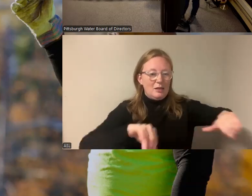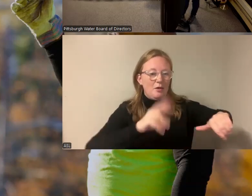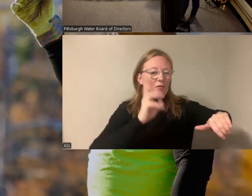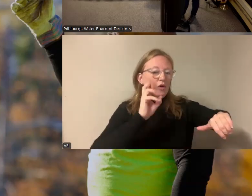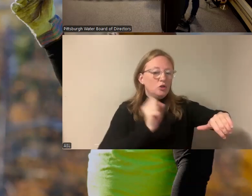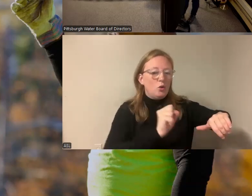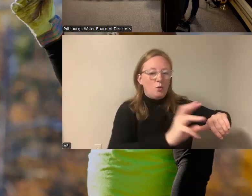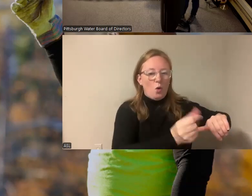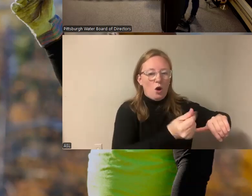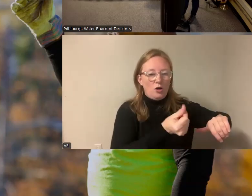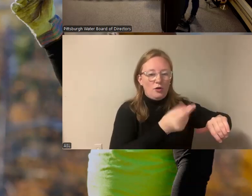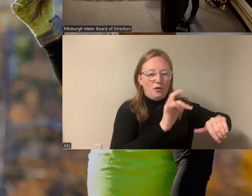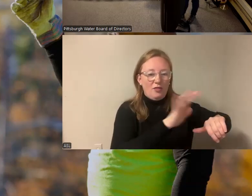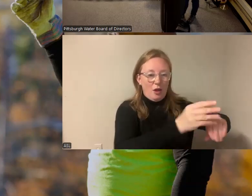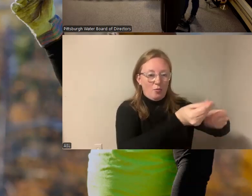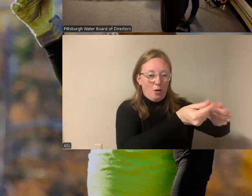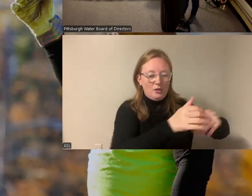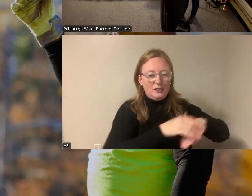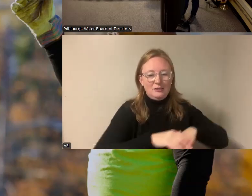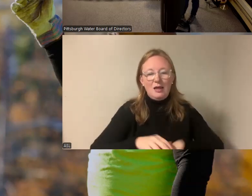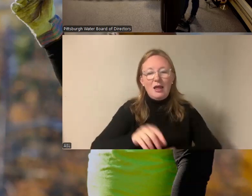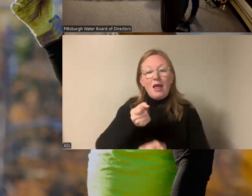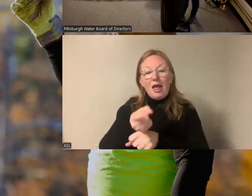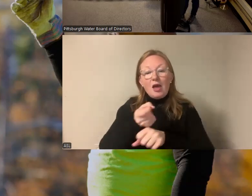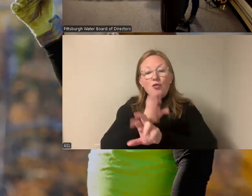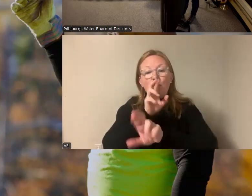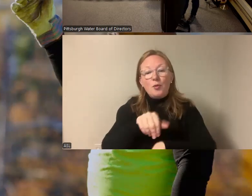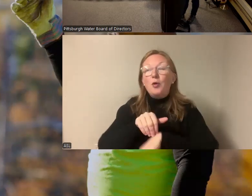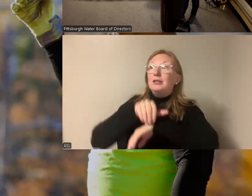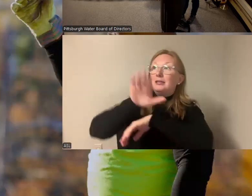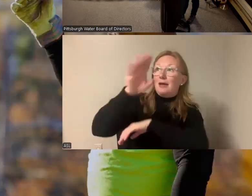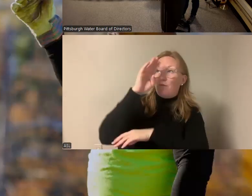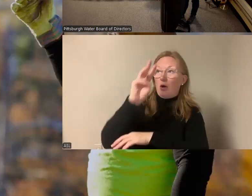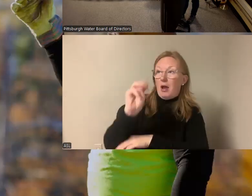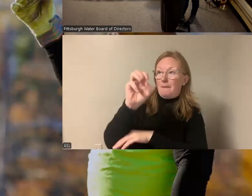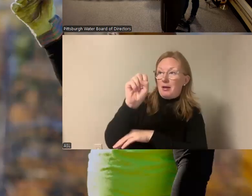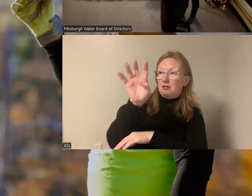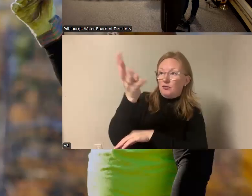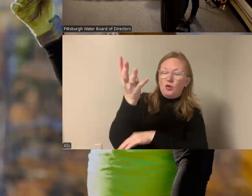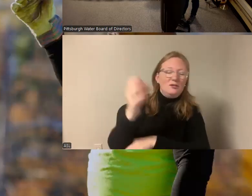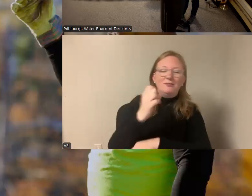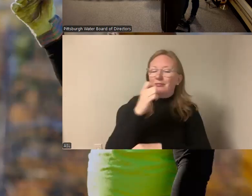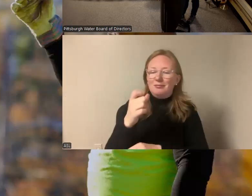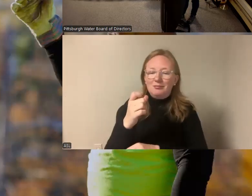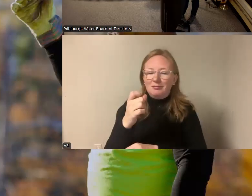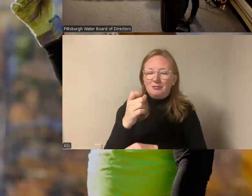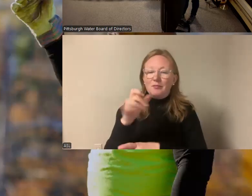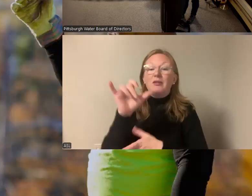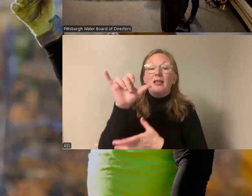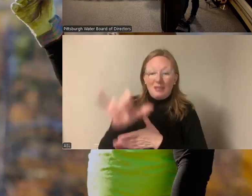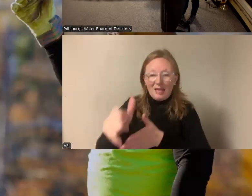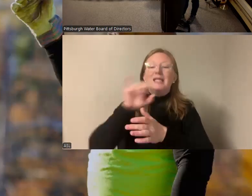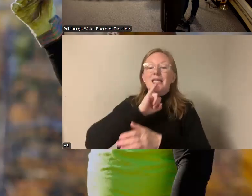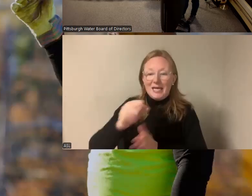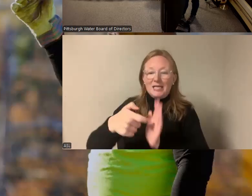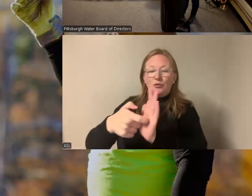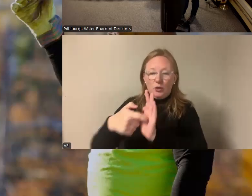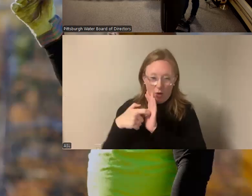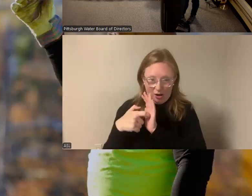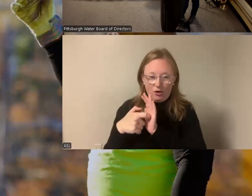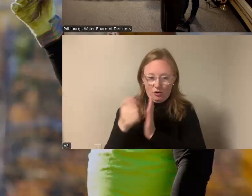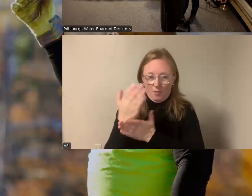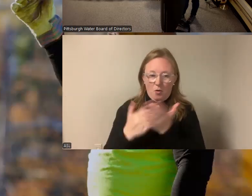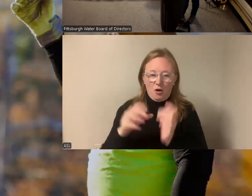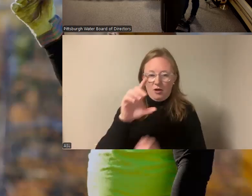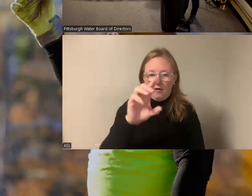property. The annual report that we do submit for MS4 is a required part of our NPDS permit, and it is